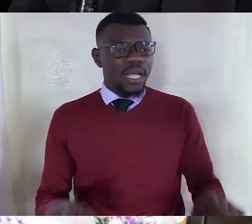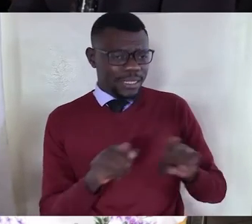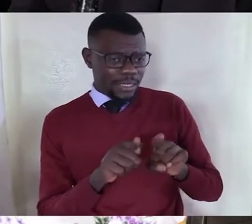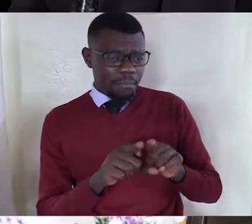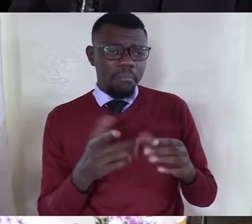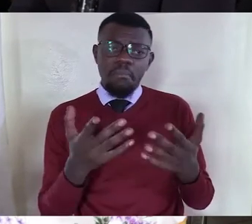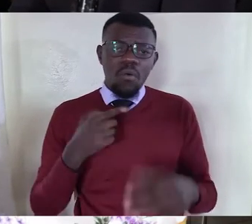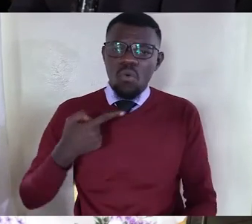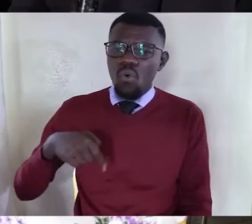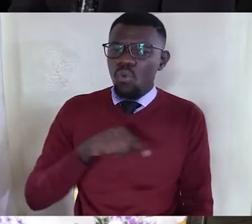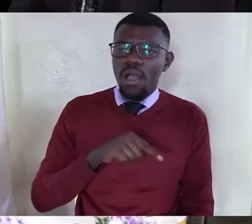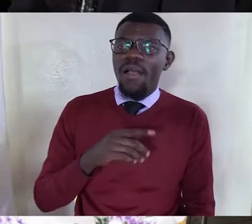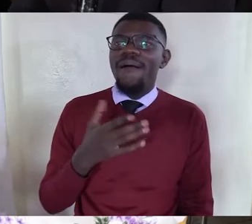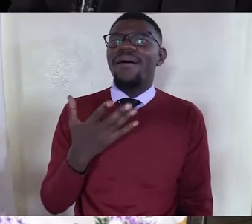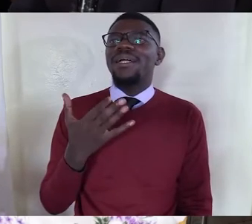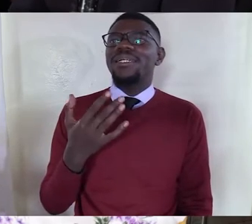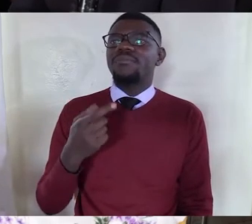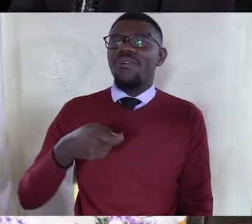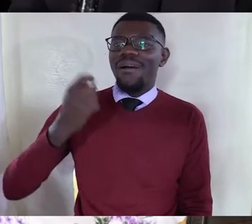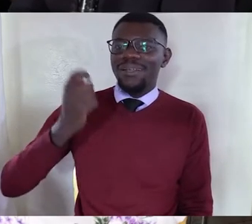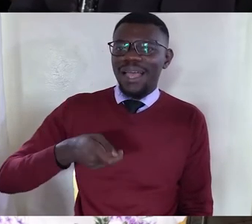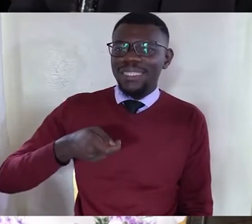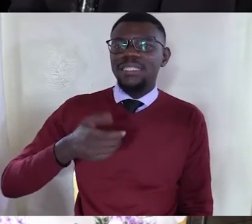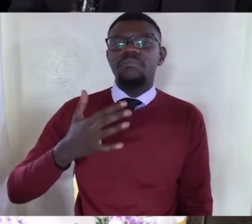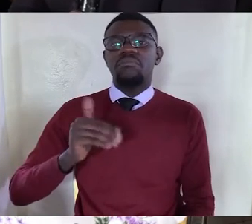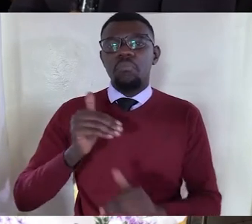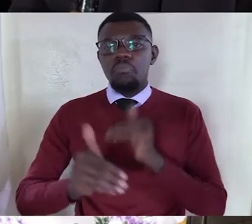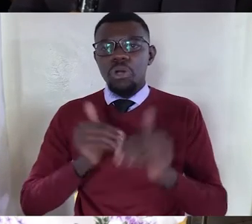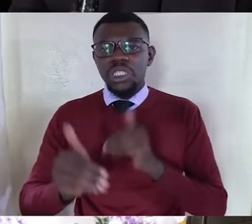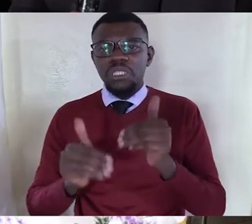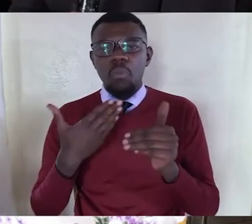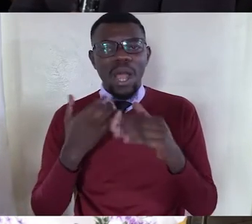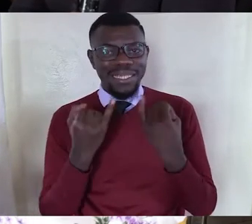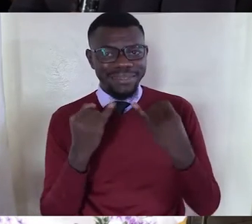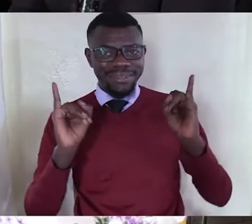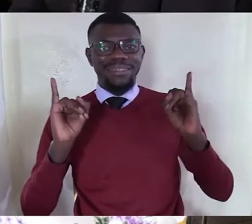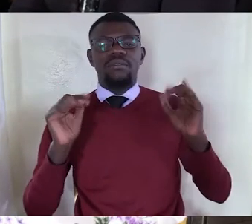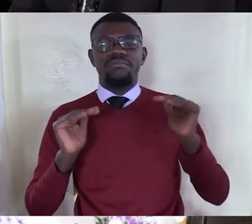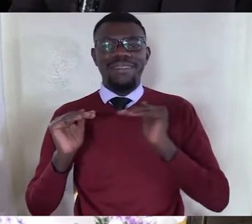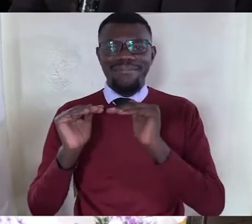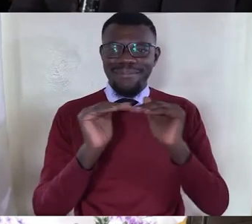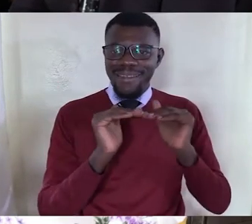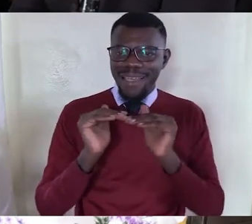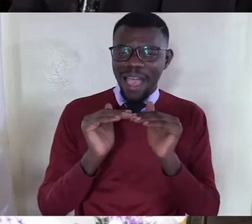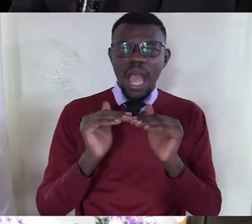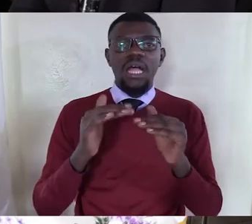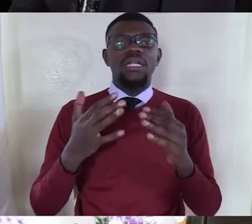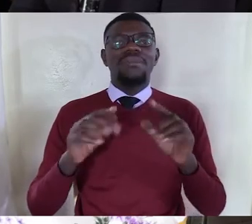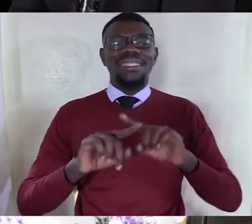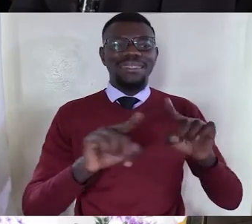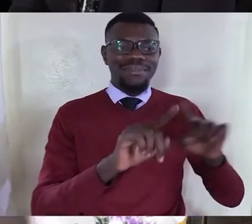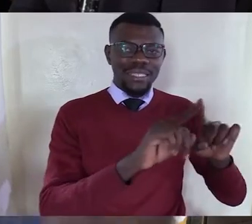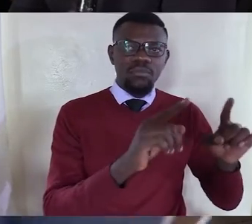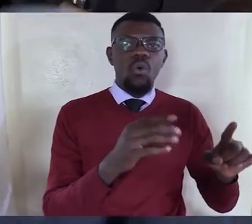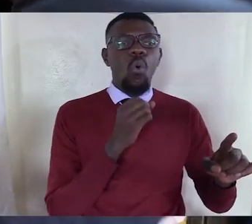ensure that our mandate is carried out. And we also push the other institutions to carry out their mandate as well.